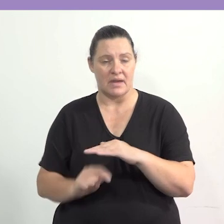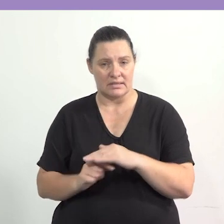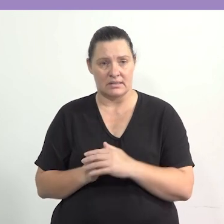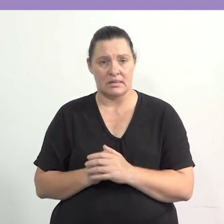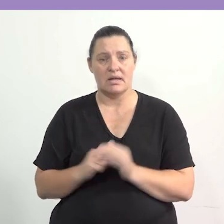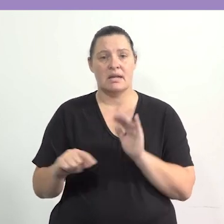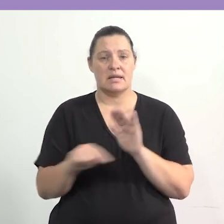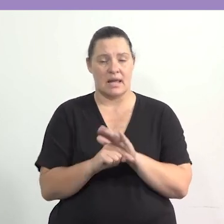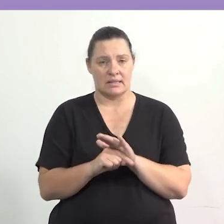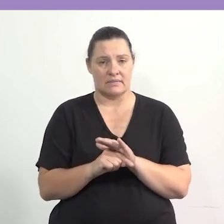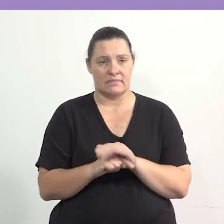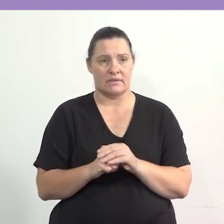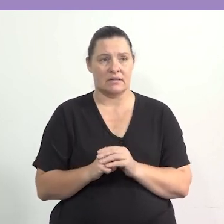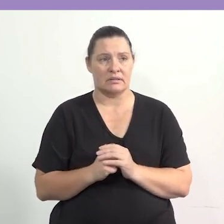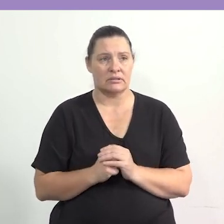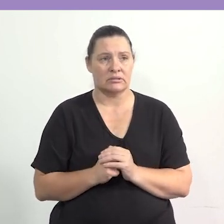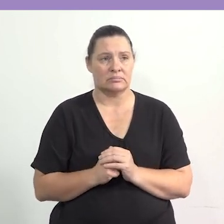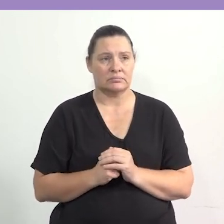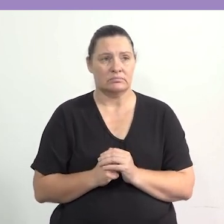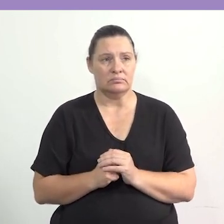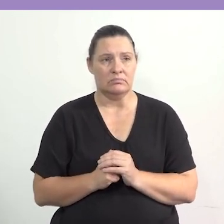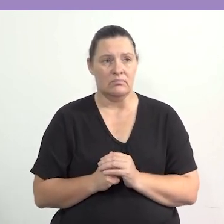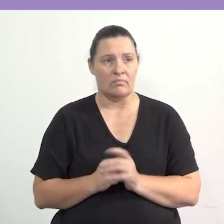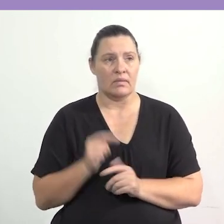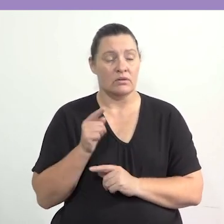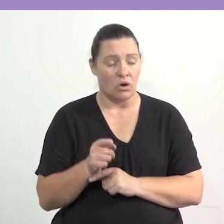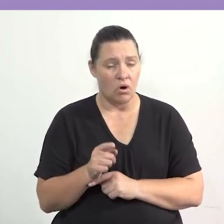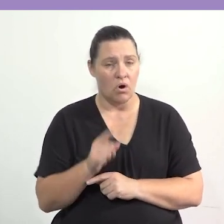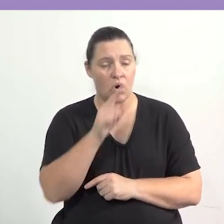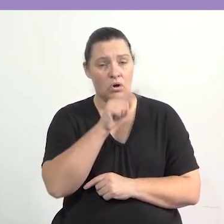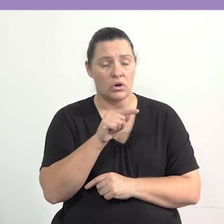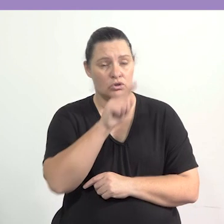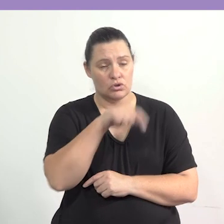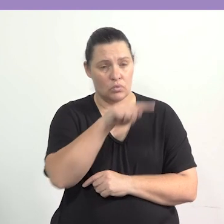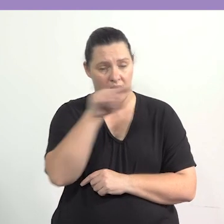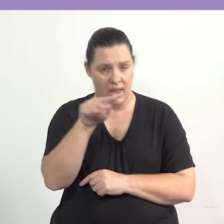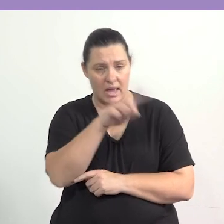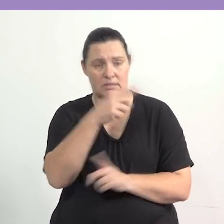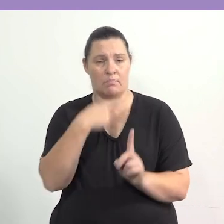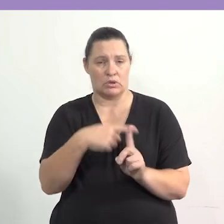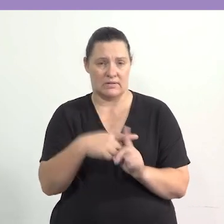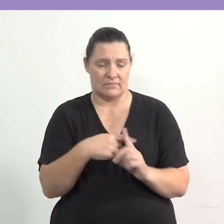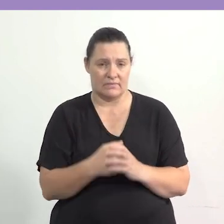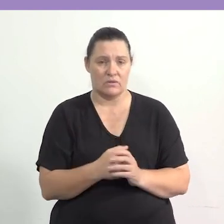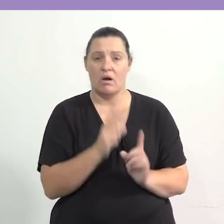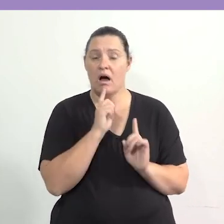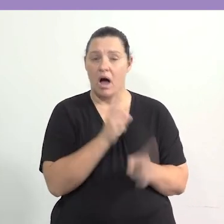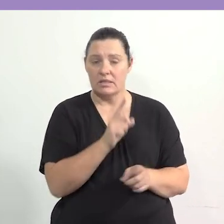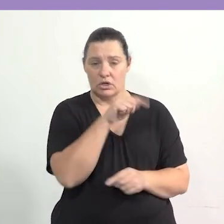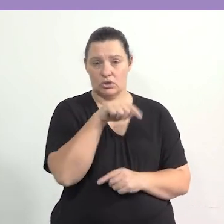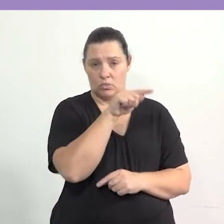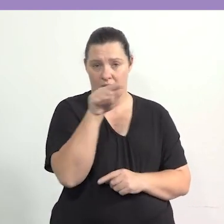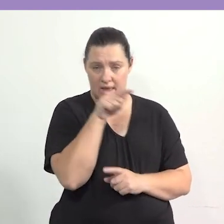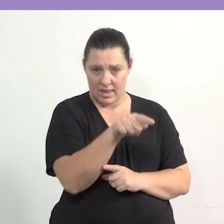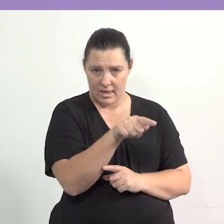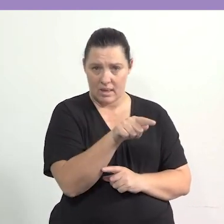divided by negative 9. Do take note that that square root is positive. So this means that the answer to that square